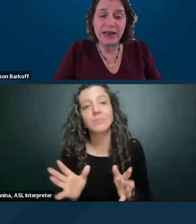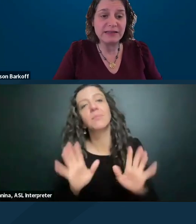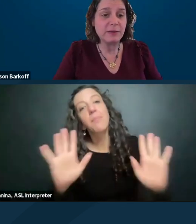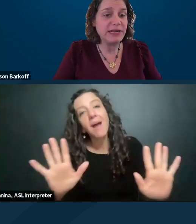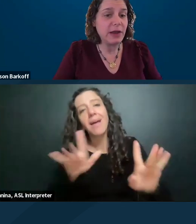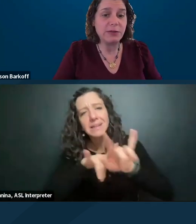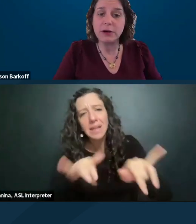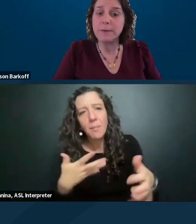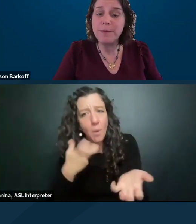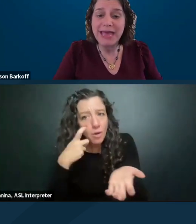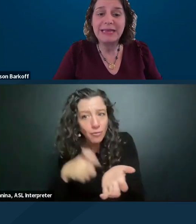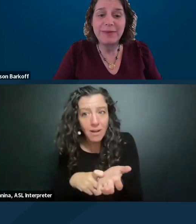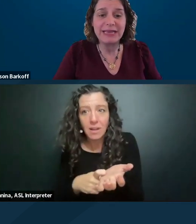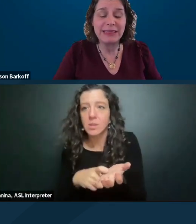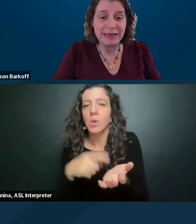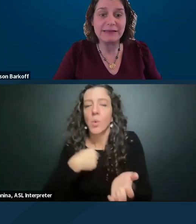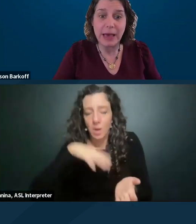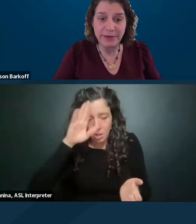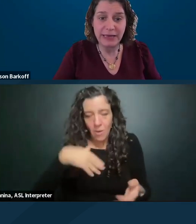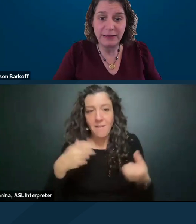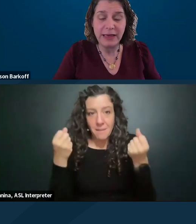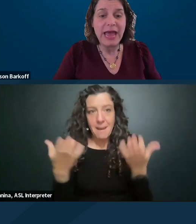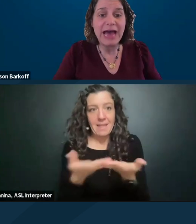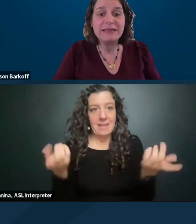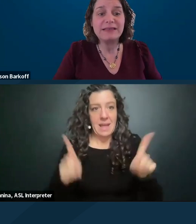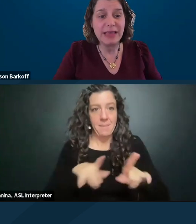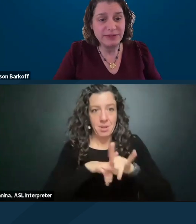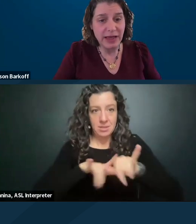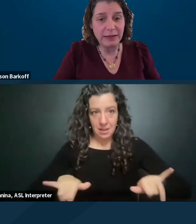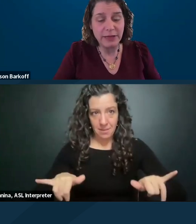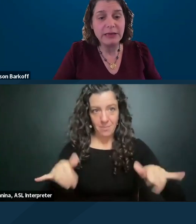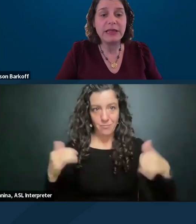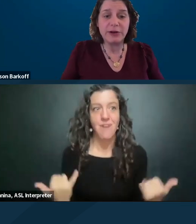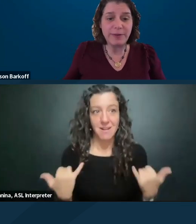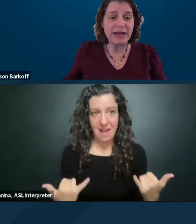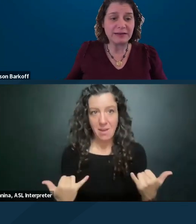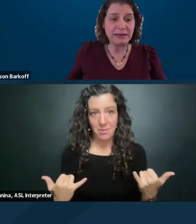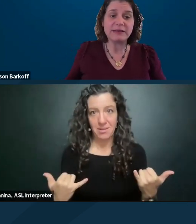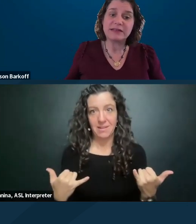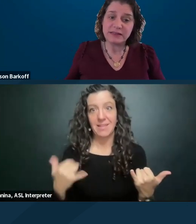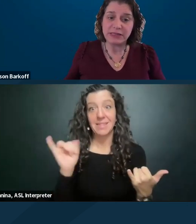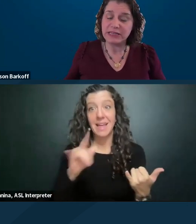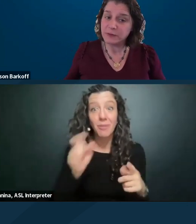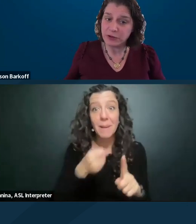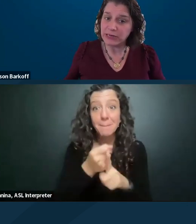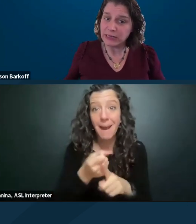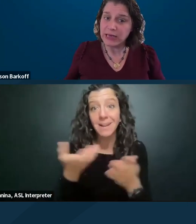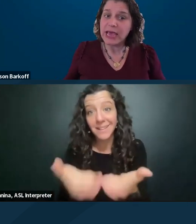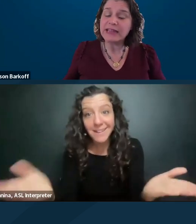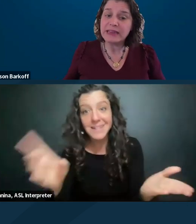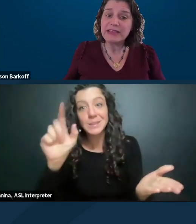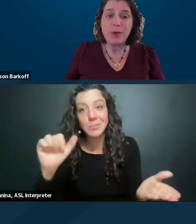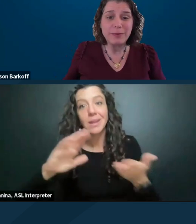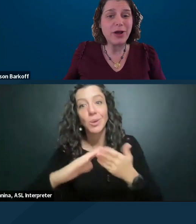want to recognize that we know there are many, many things happening at the same time that are impacting the disability